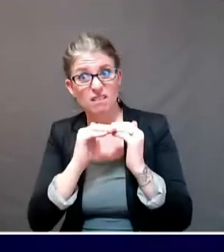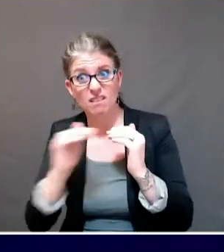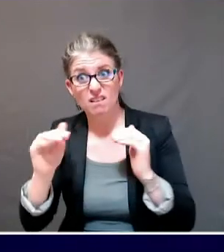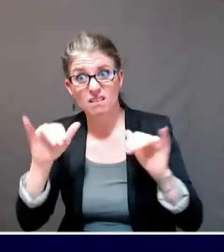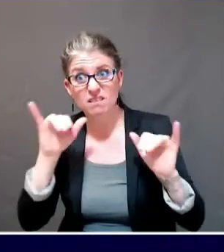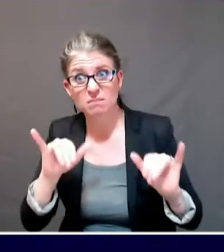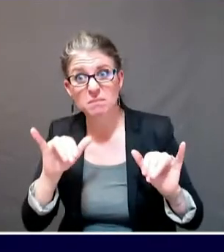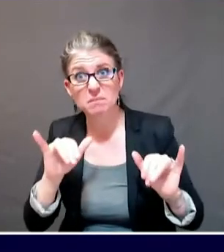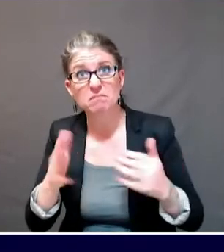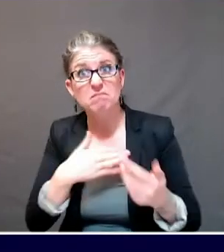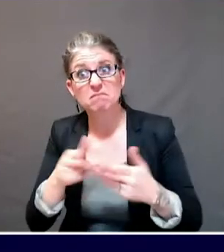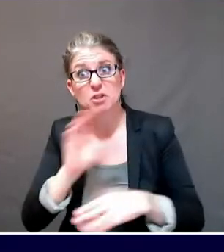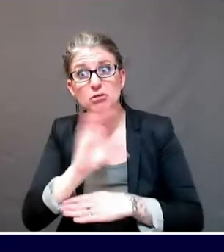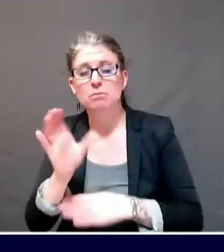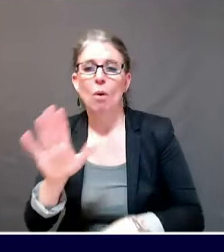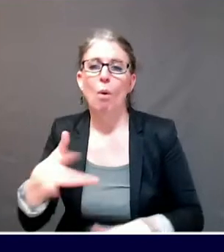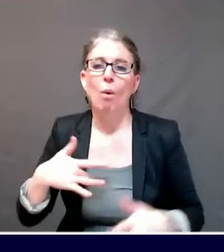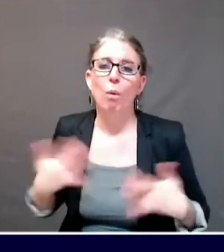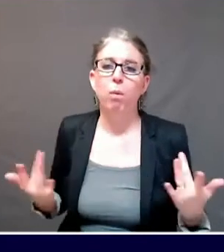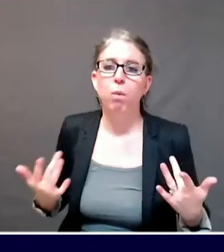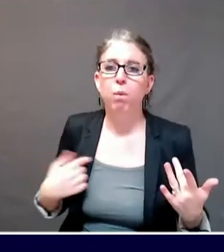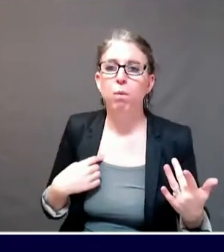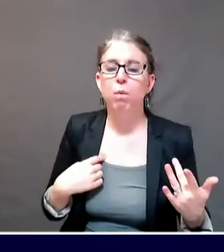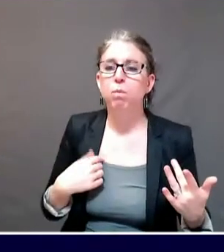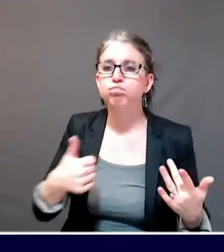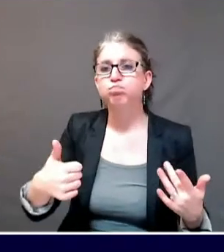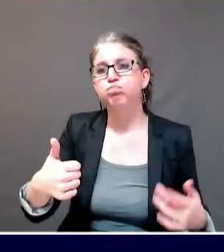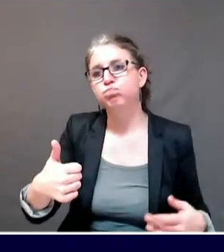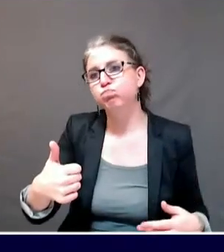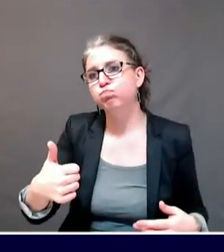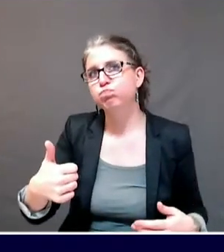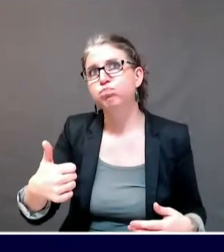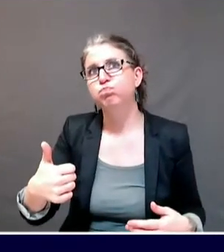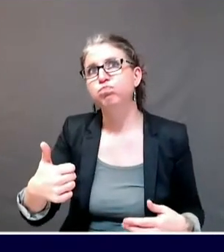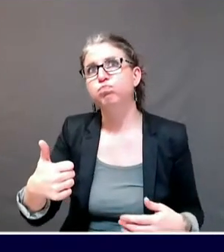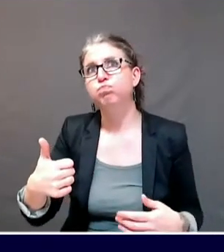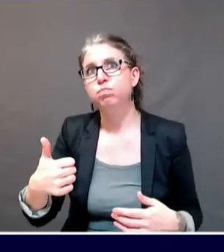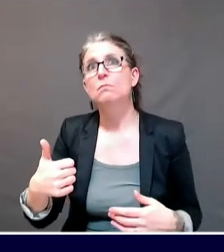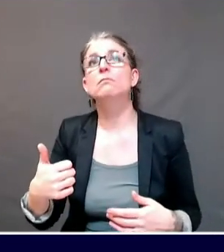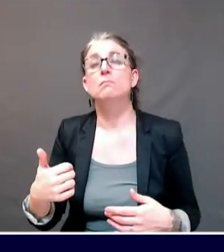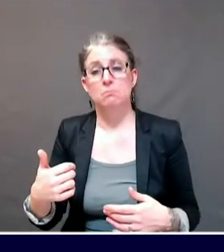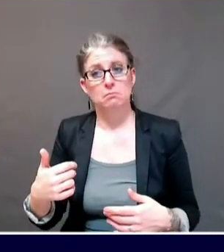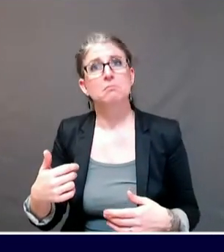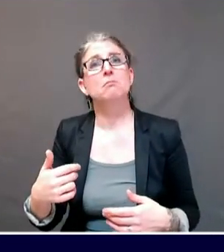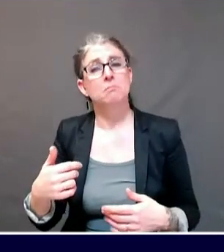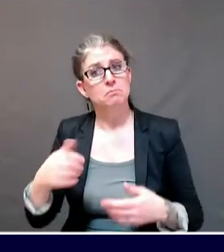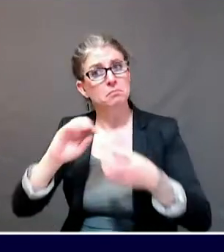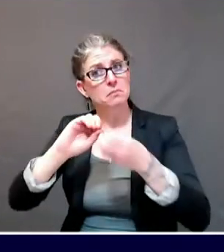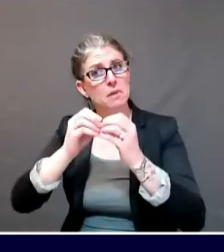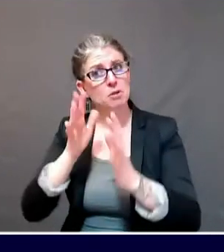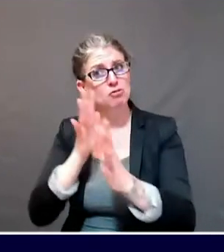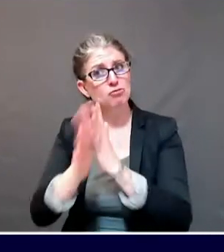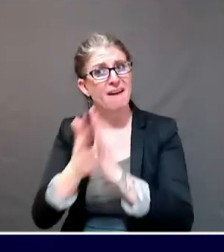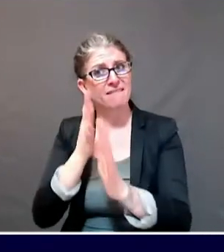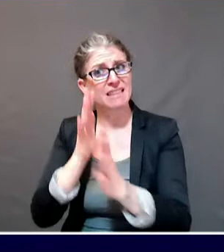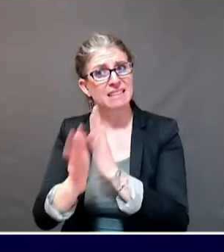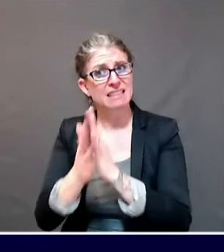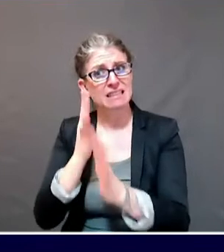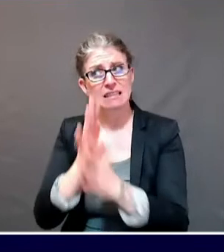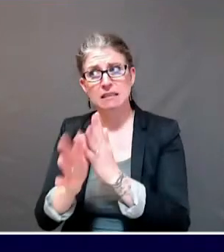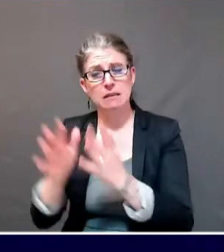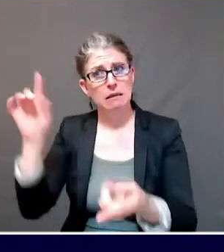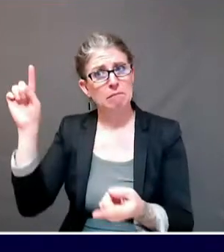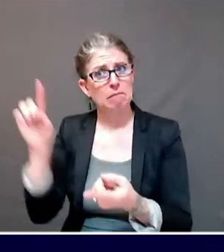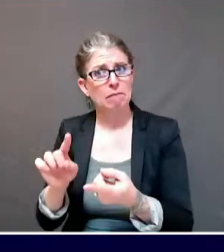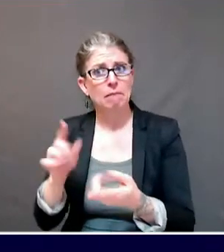seen some early data on reductions in travel. Those are encouraging. So perhaps there will not be an increase. But if there's not, it doesn't really